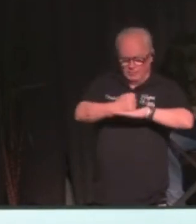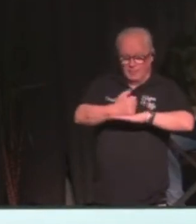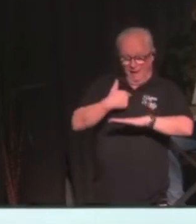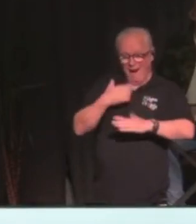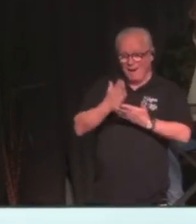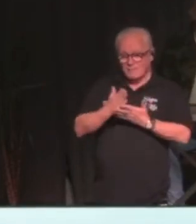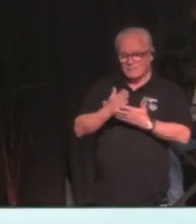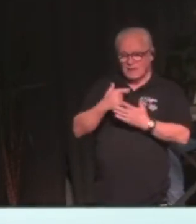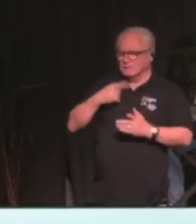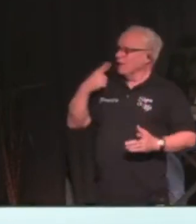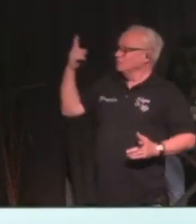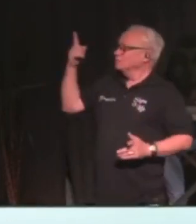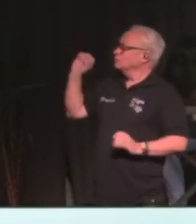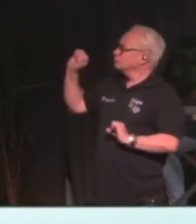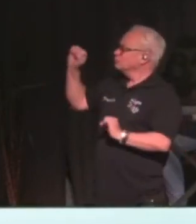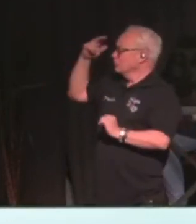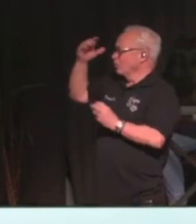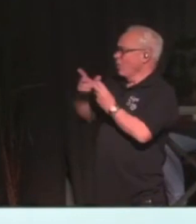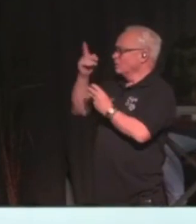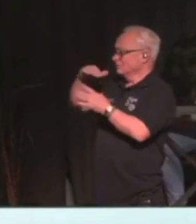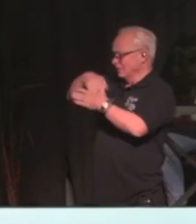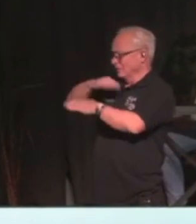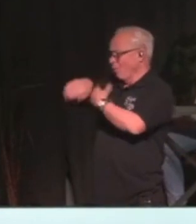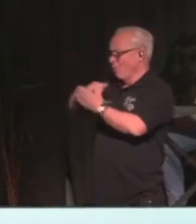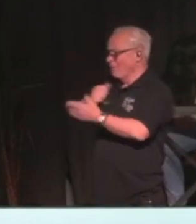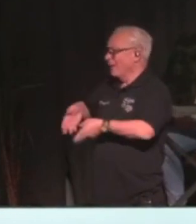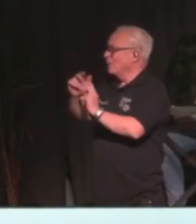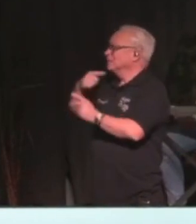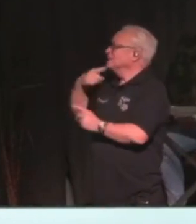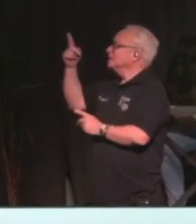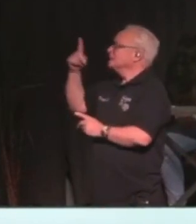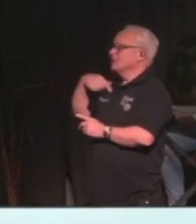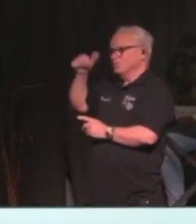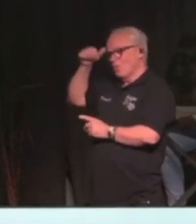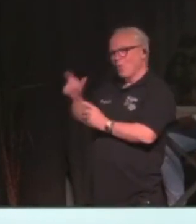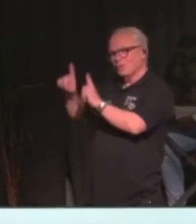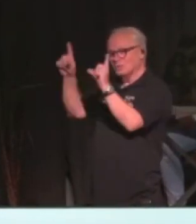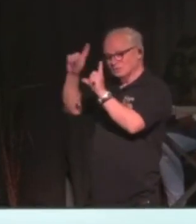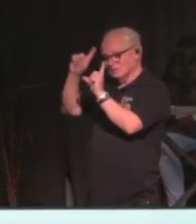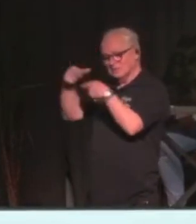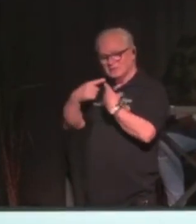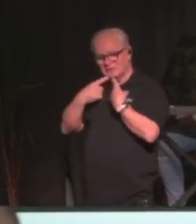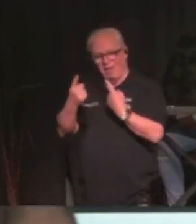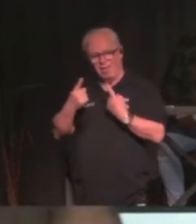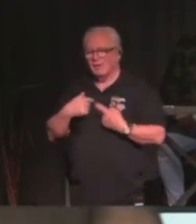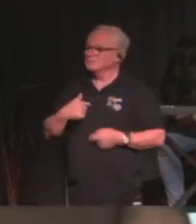I have to acknowledge God in all your ways. Yeah. I can't allow a blessing of God